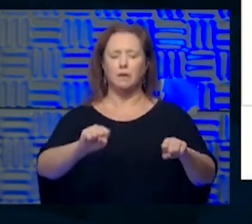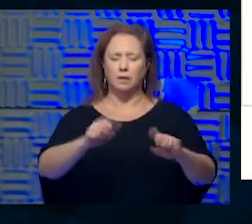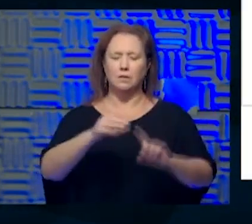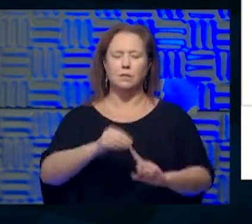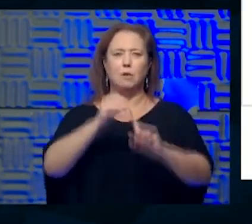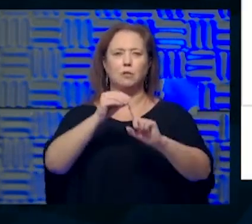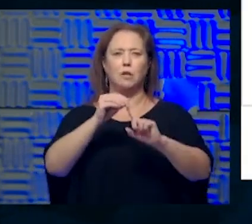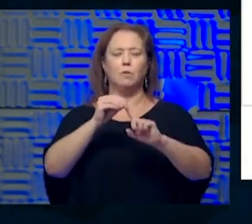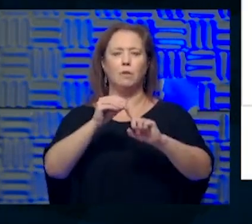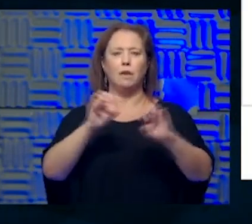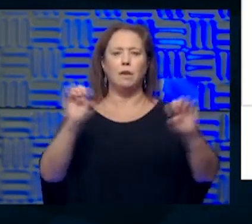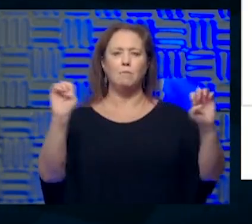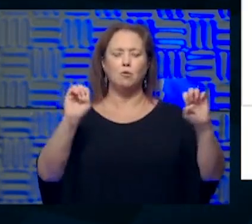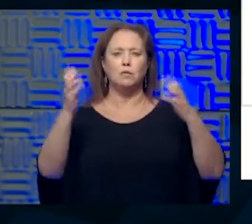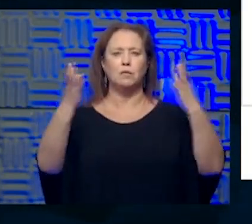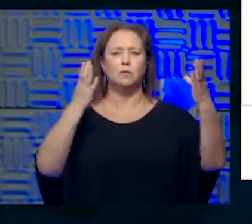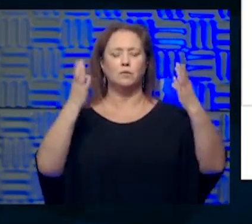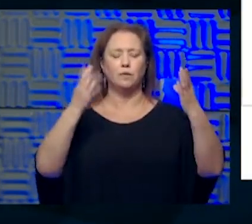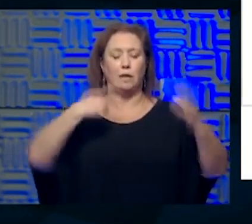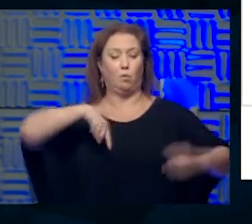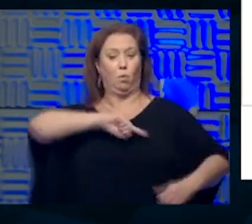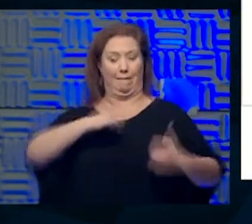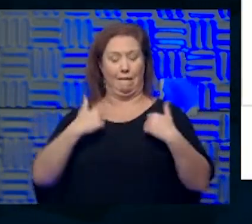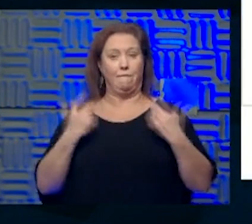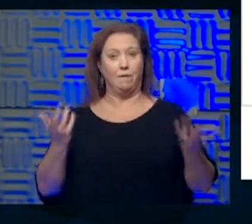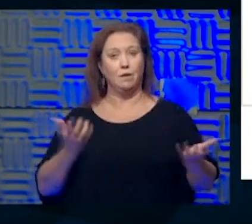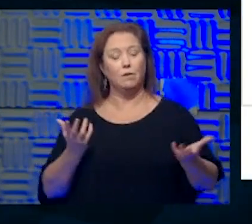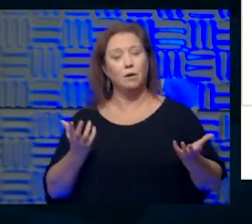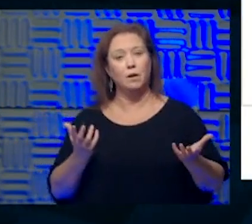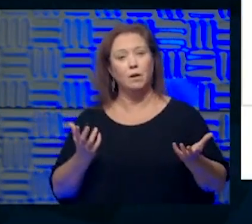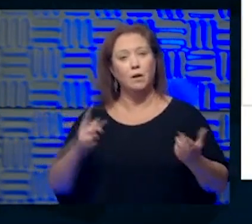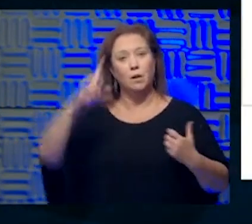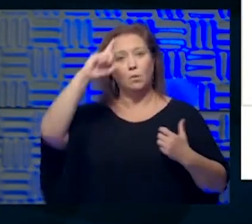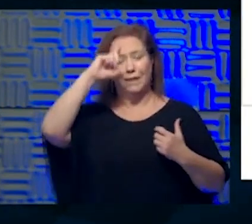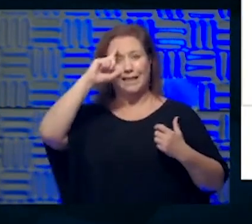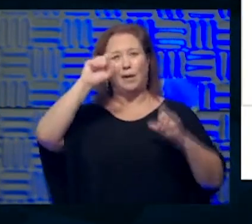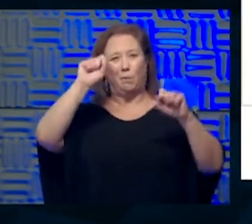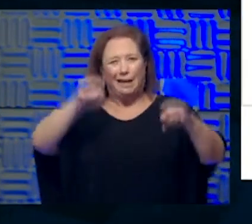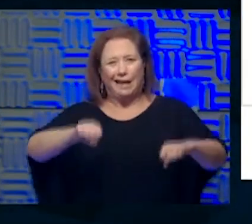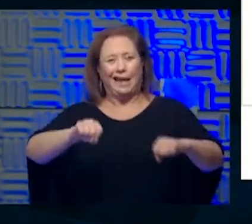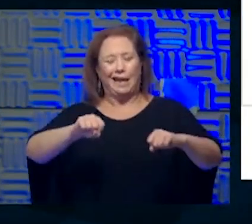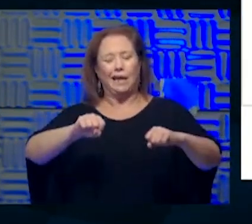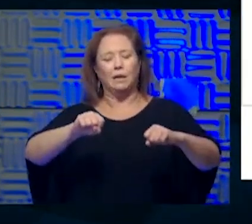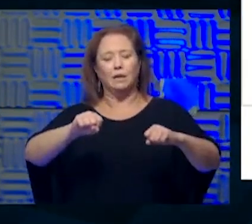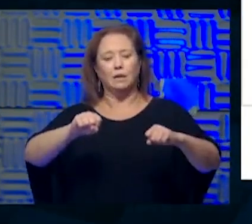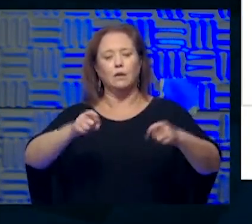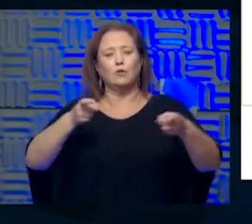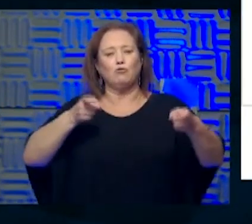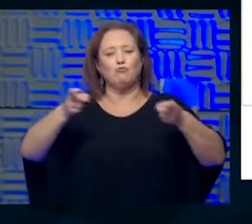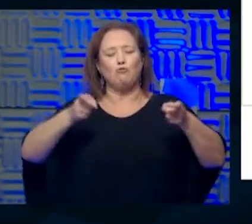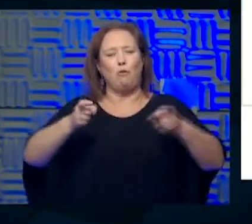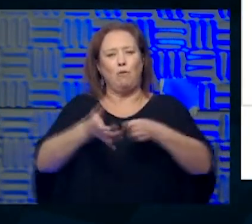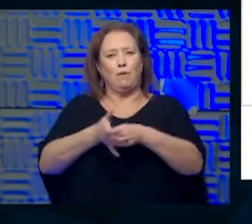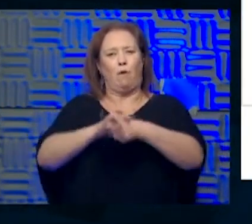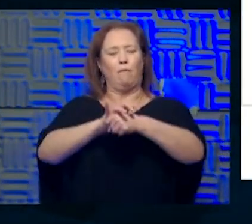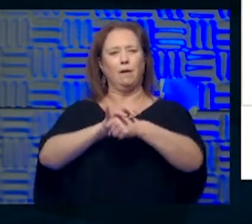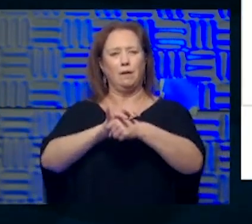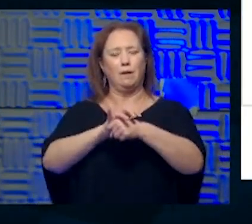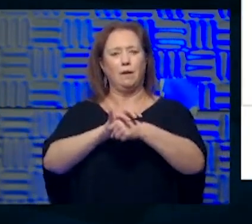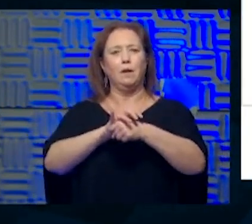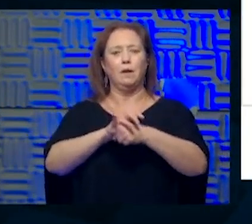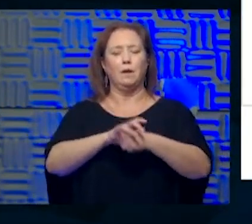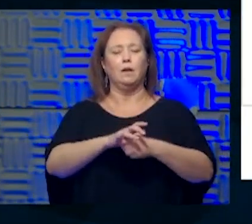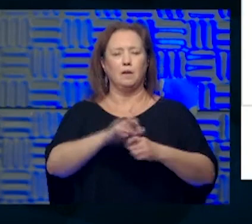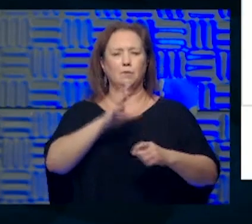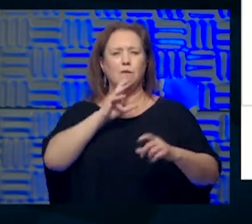and emergent services like we have, we really think we can keep this thing under control. And so the testing, like we mentioned with Heart